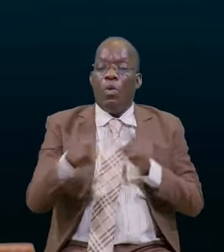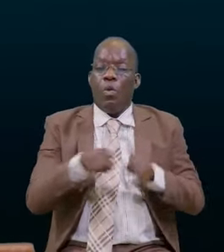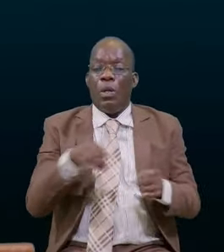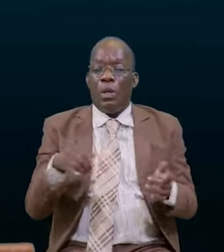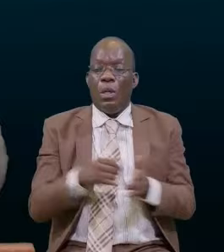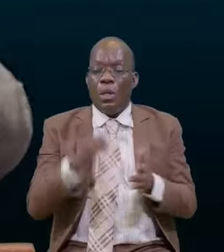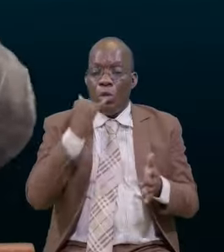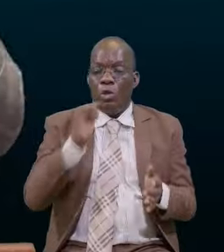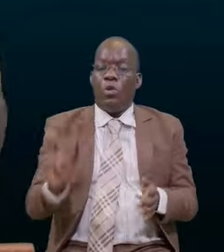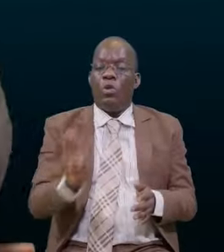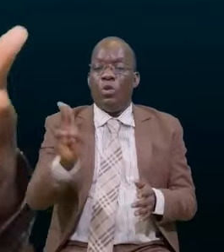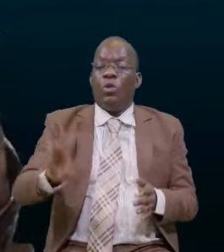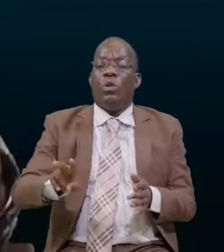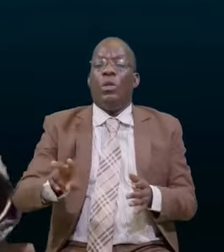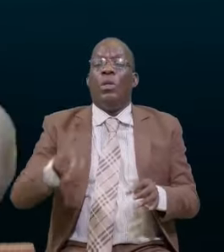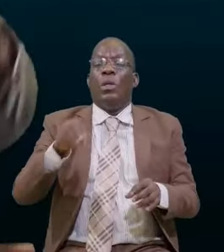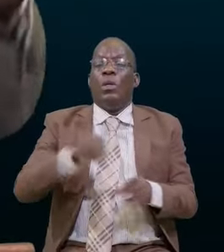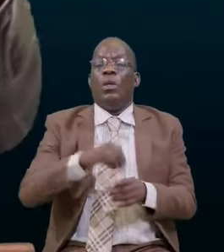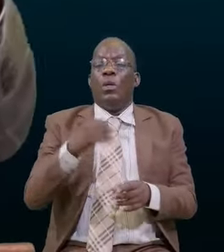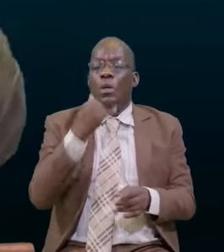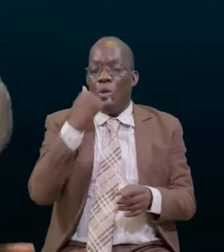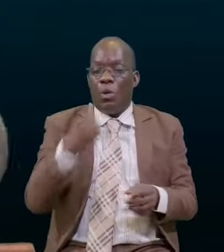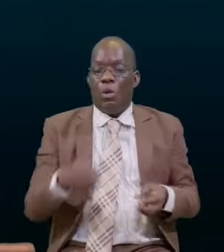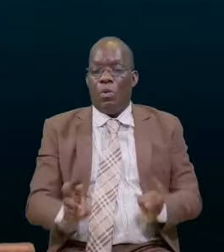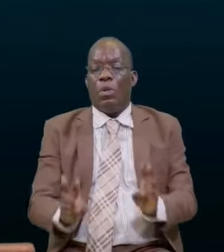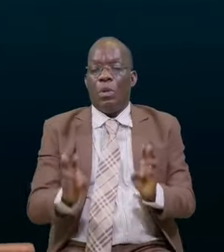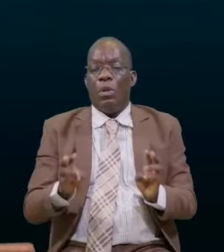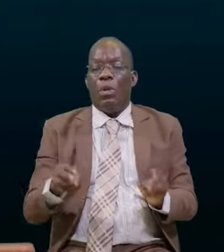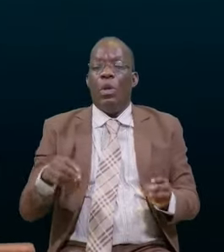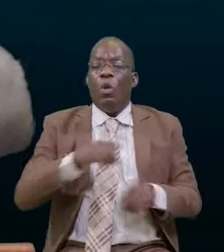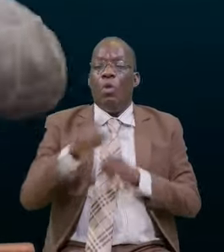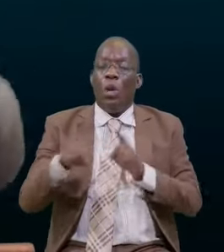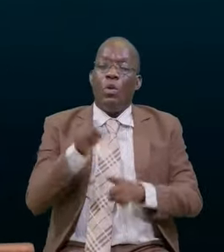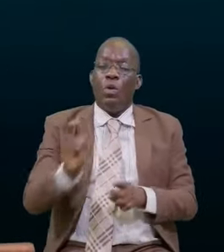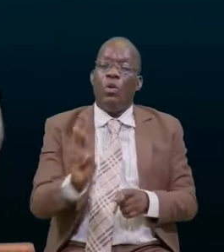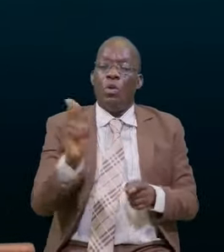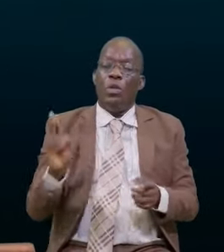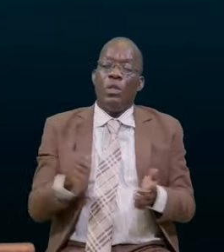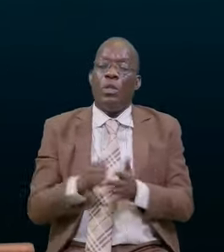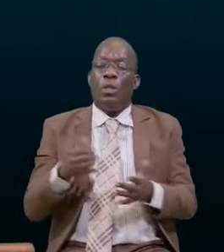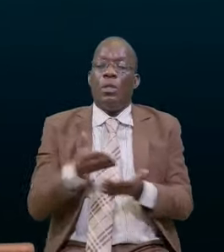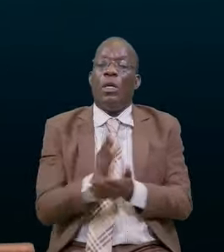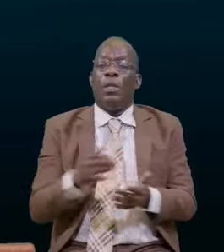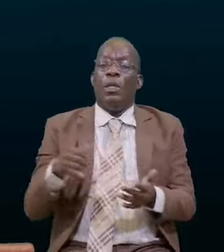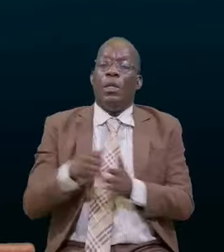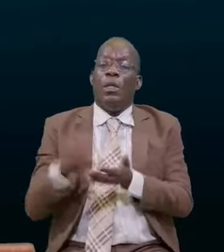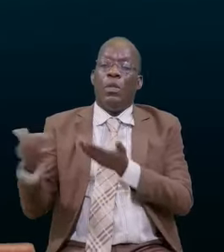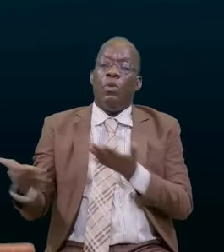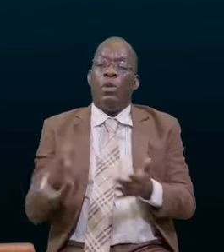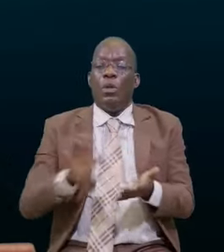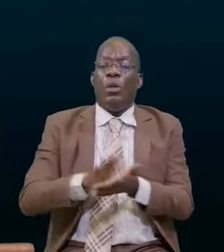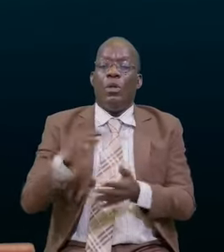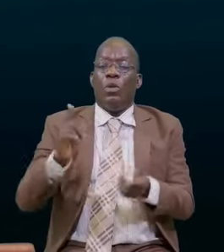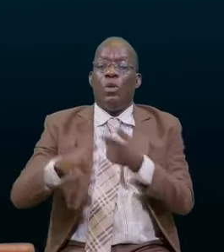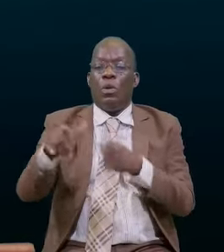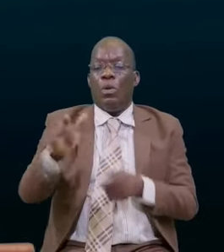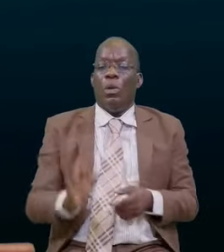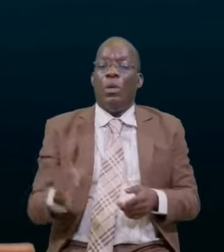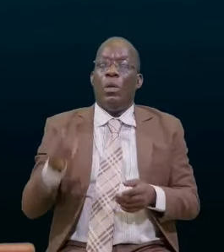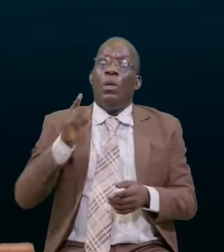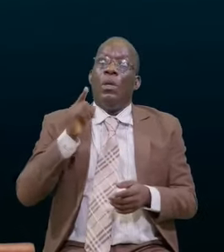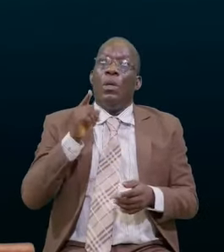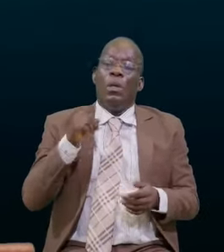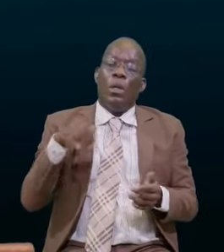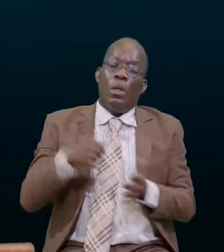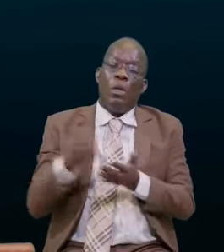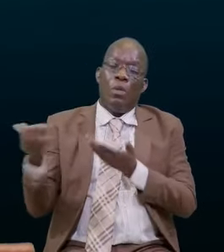in the right way to bring glory to God to bring edification for other people the song the tongue that is used in right way will bring comfort